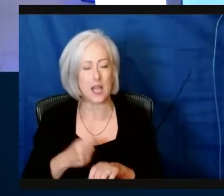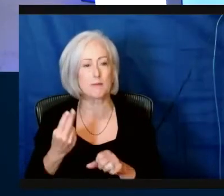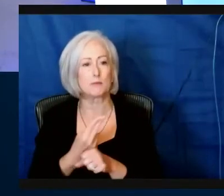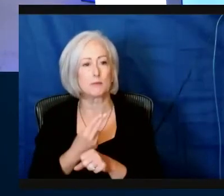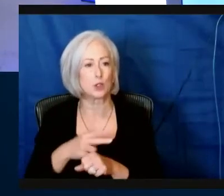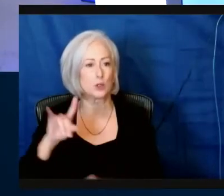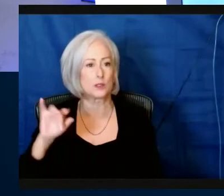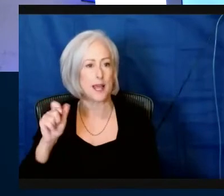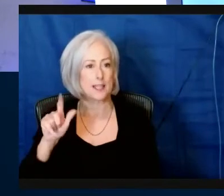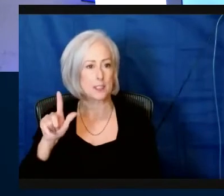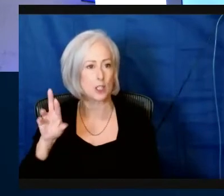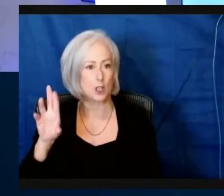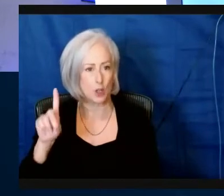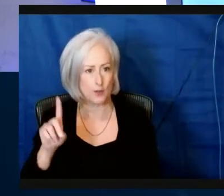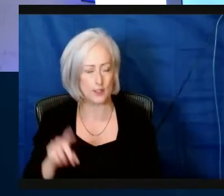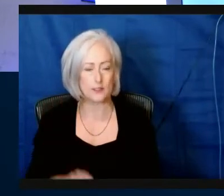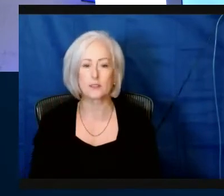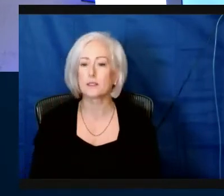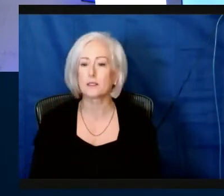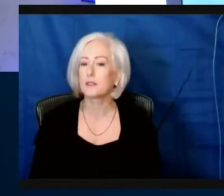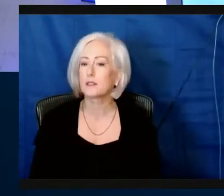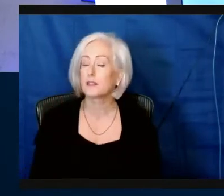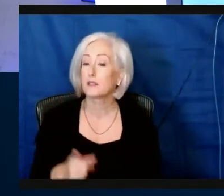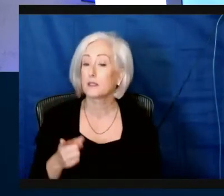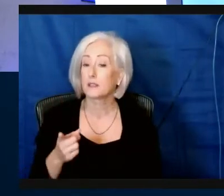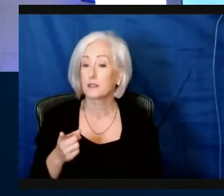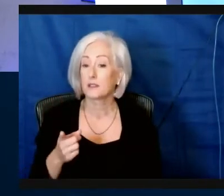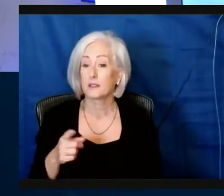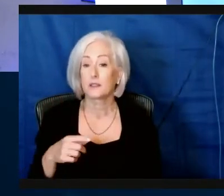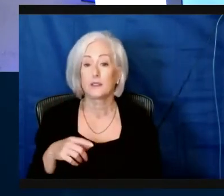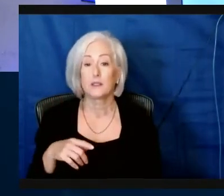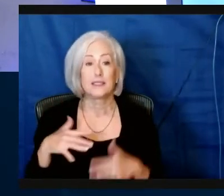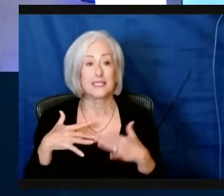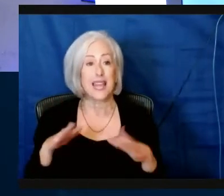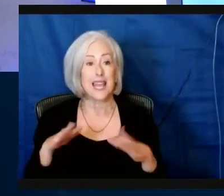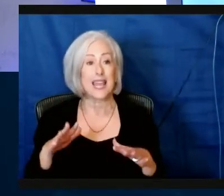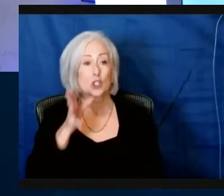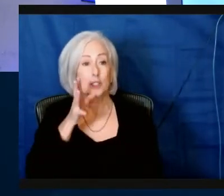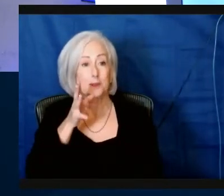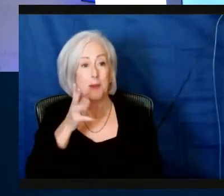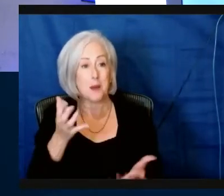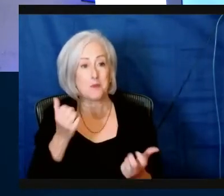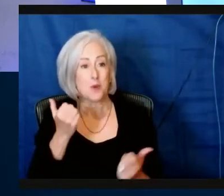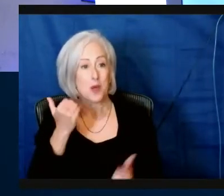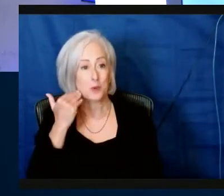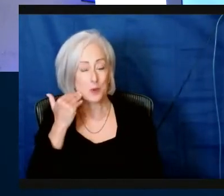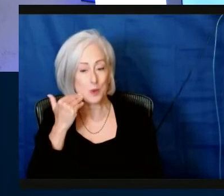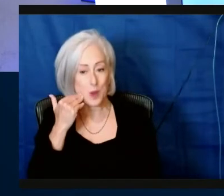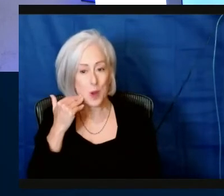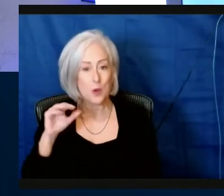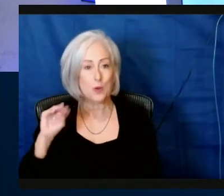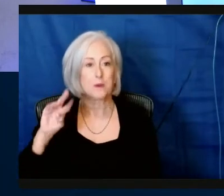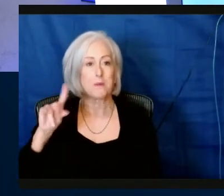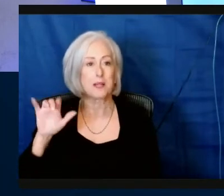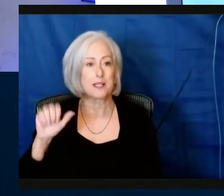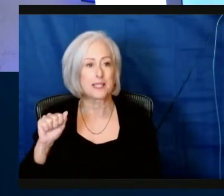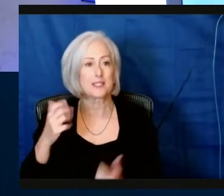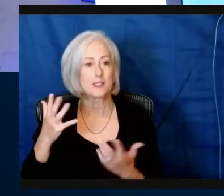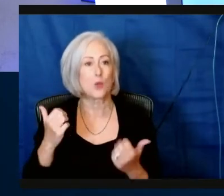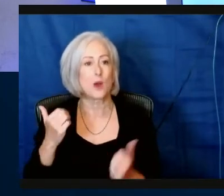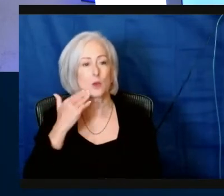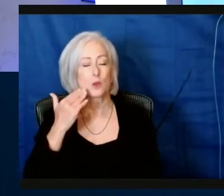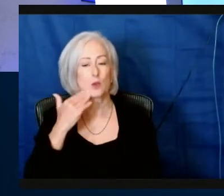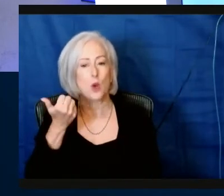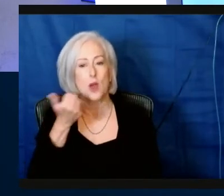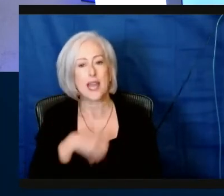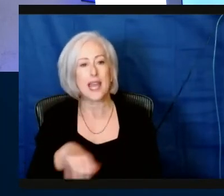Alexis, you're muted there. Go ahead. What you said? Okay, anxious mama. She would like to know, Melissa would like to know, any update on the under